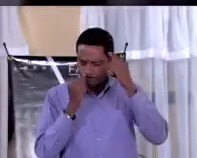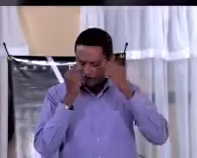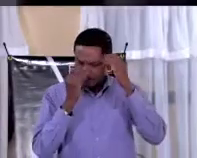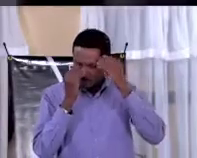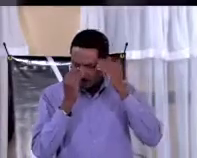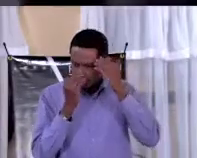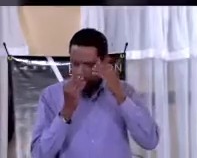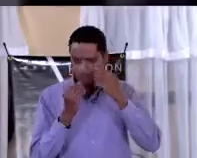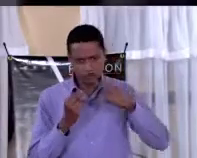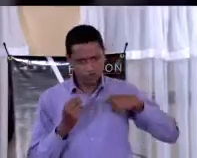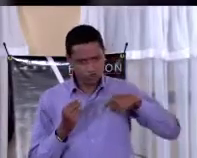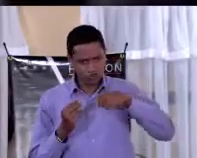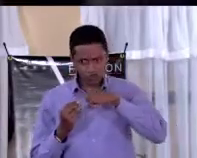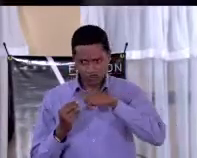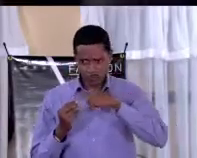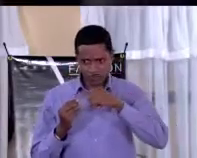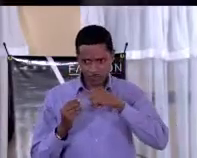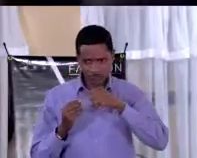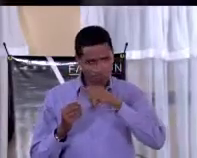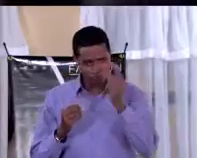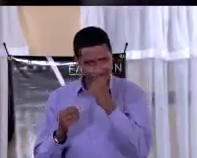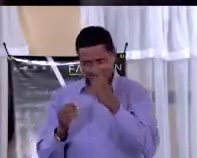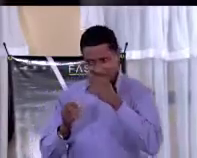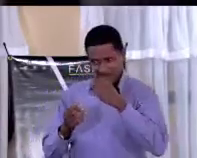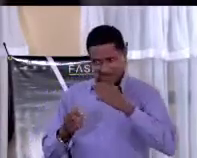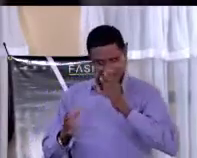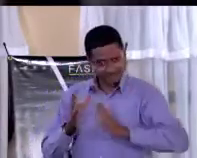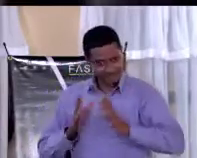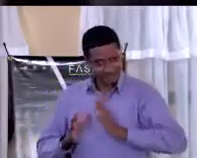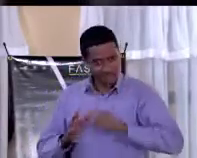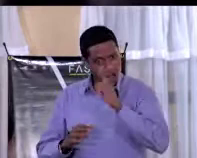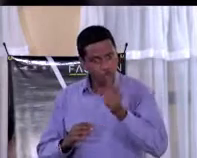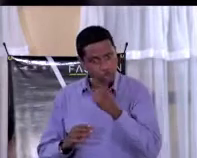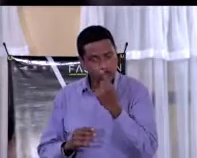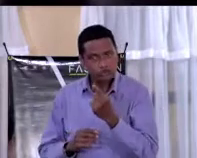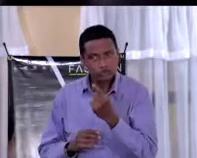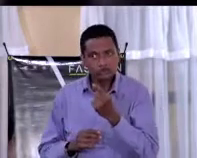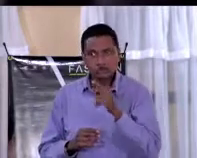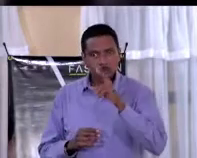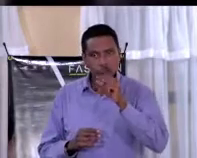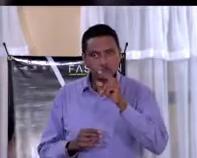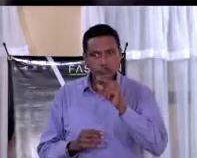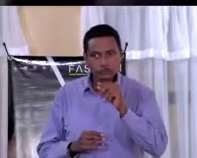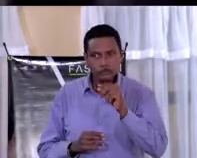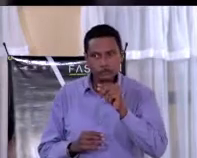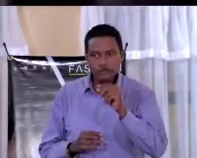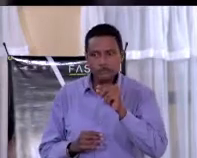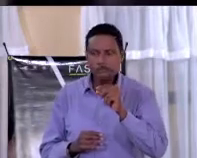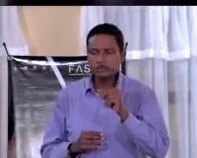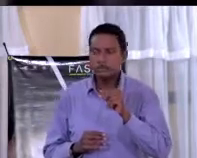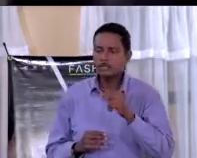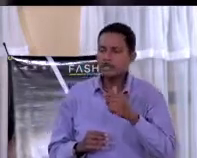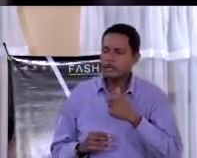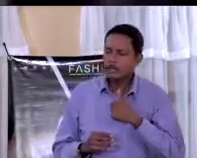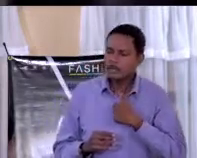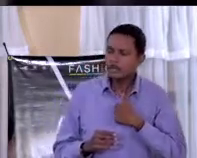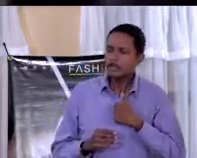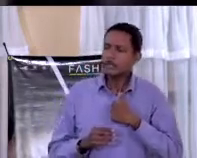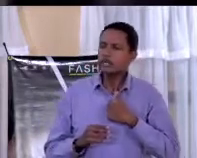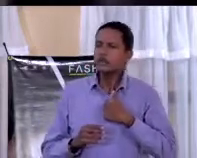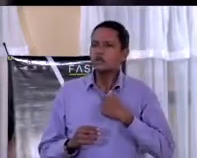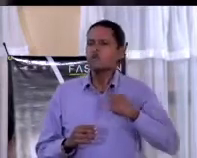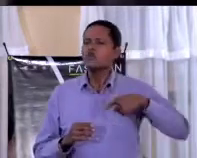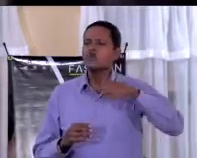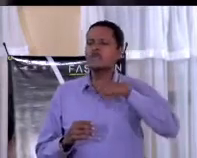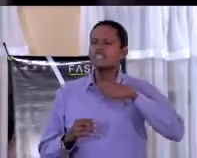We not just in the garments and so on. There's a term that I coined a long time ago and I had